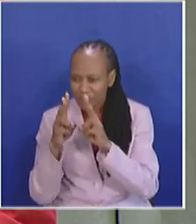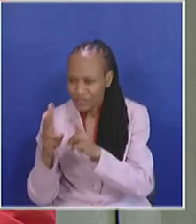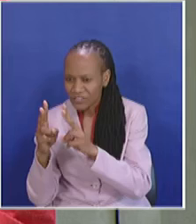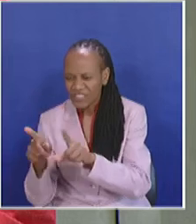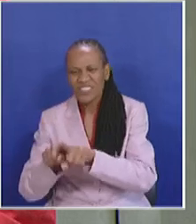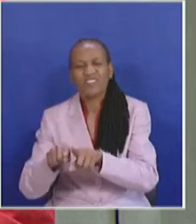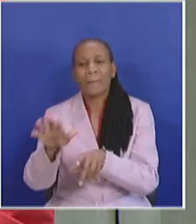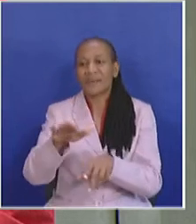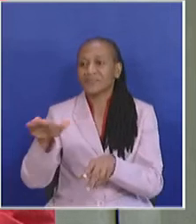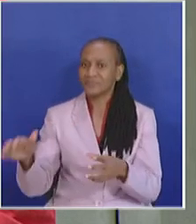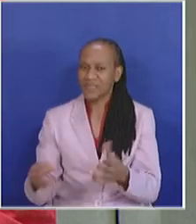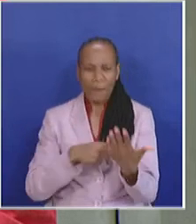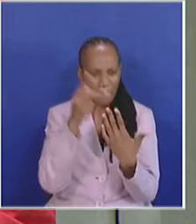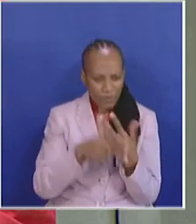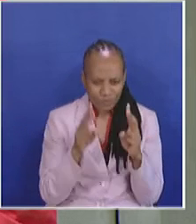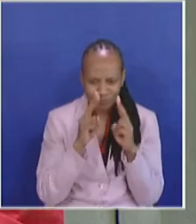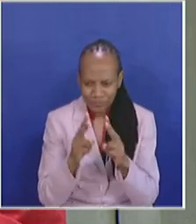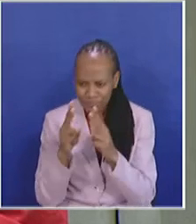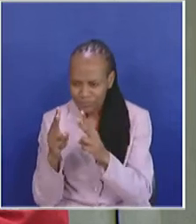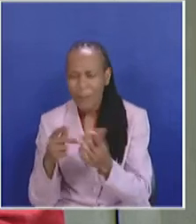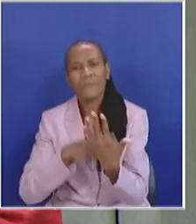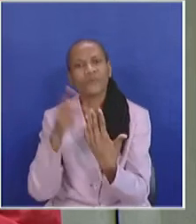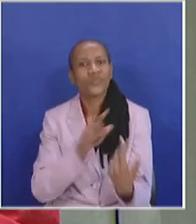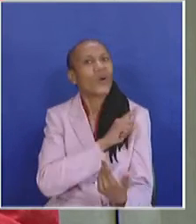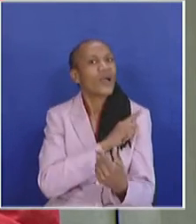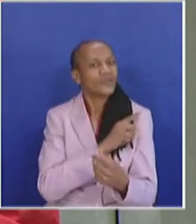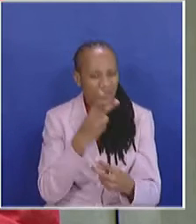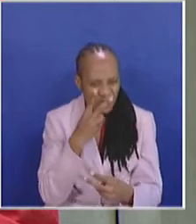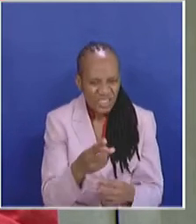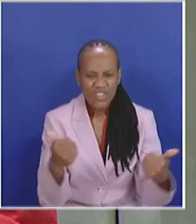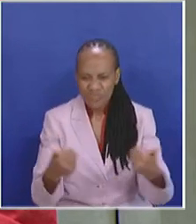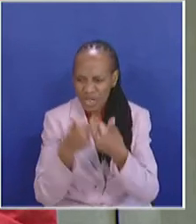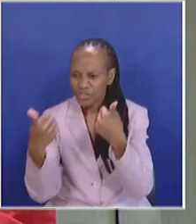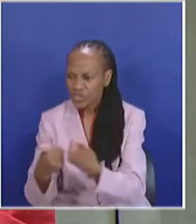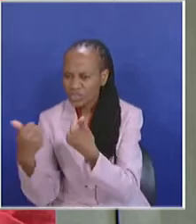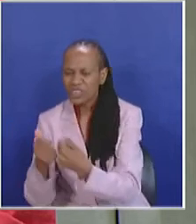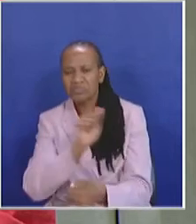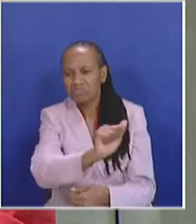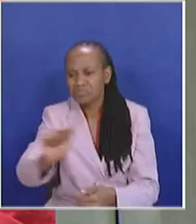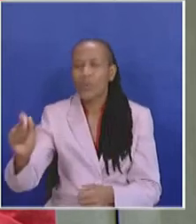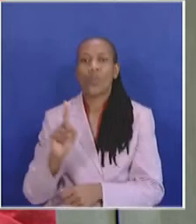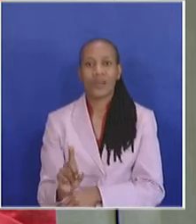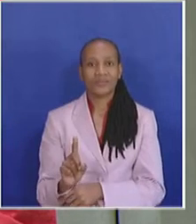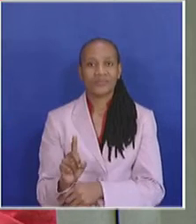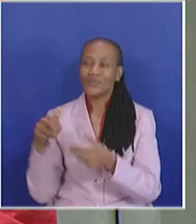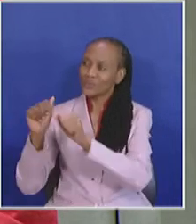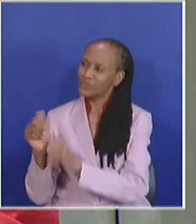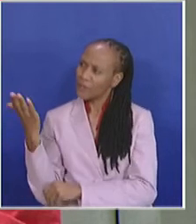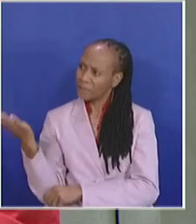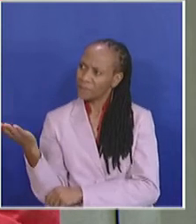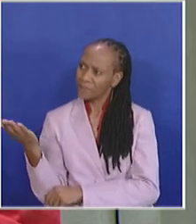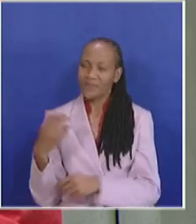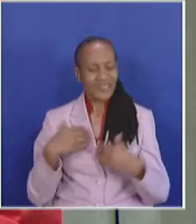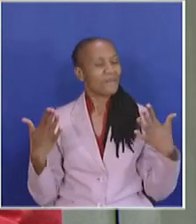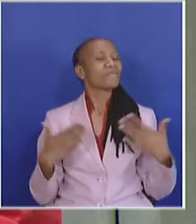points and projects to assess the success and challenges faced by the province. Honorable Chair, it is a pleasure